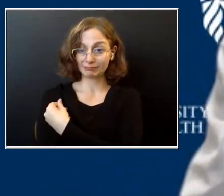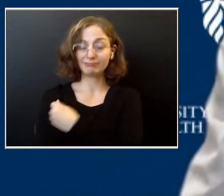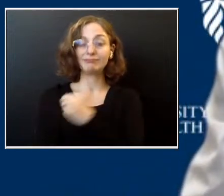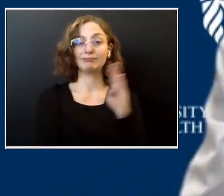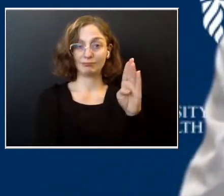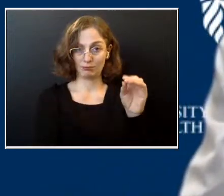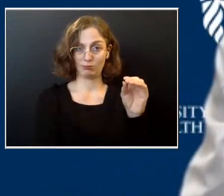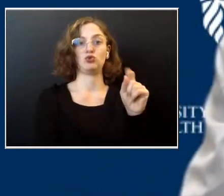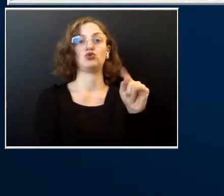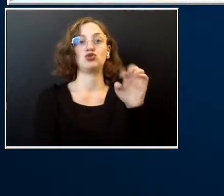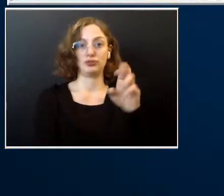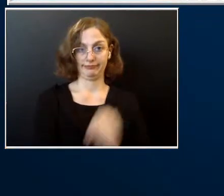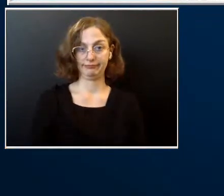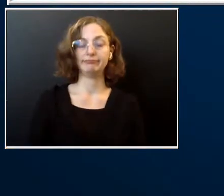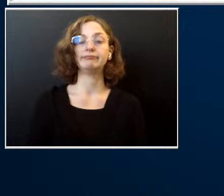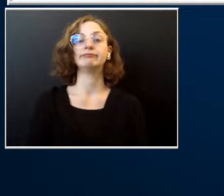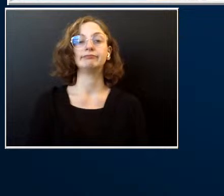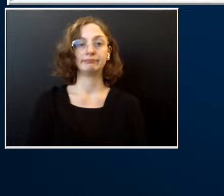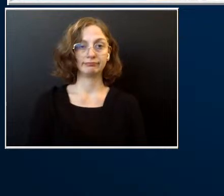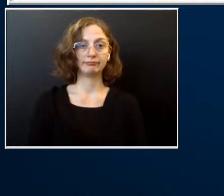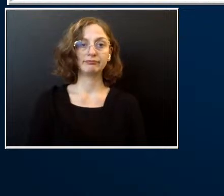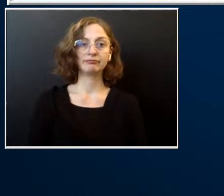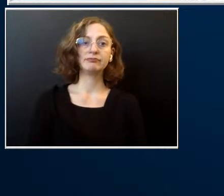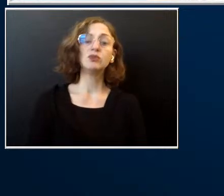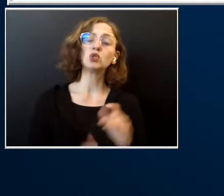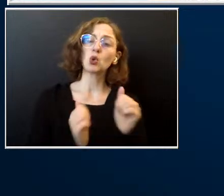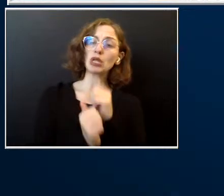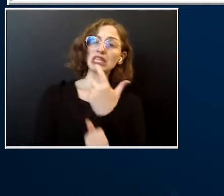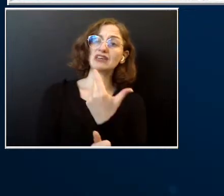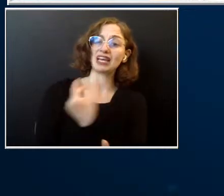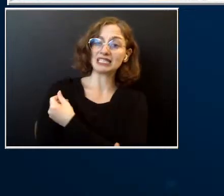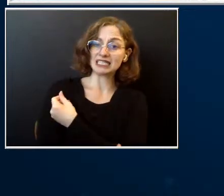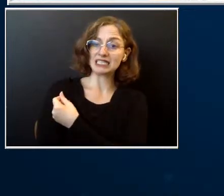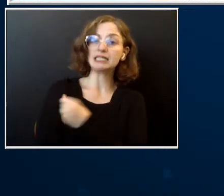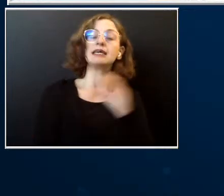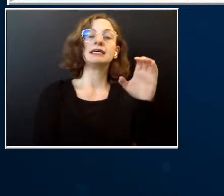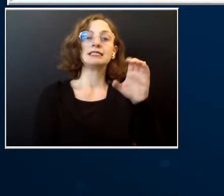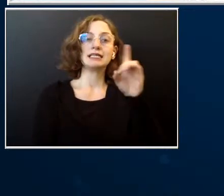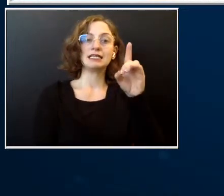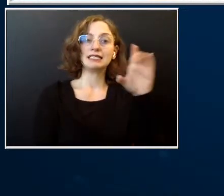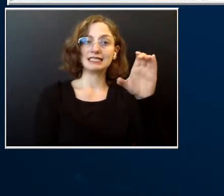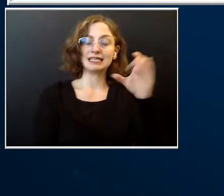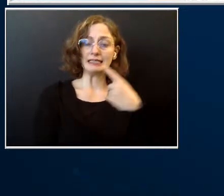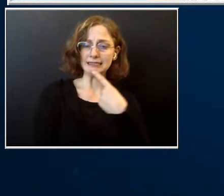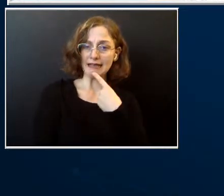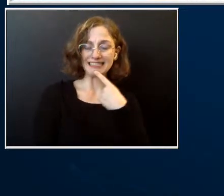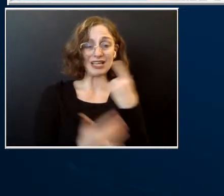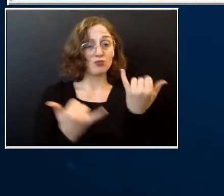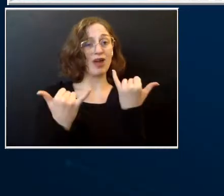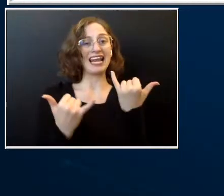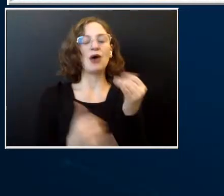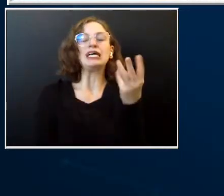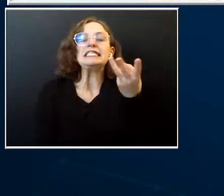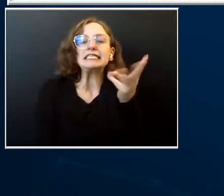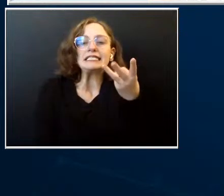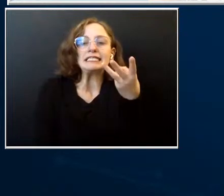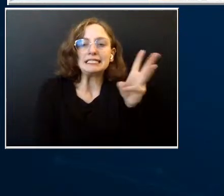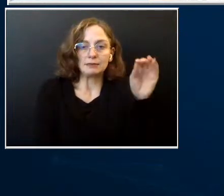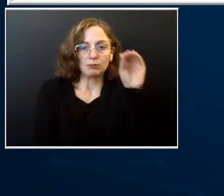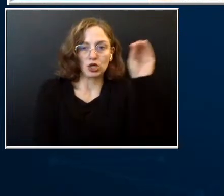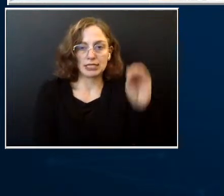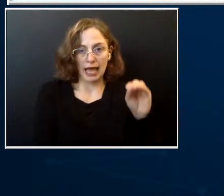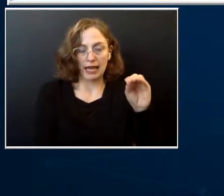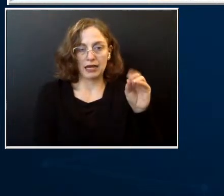point. So when it comes to the vaccine, the CDC says only 16% of adults in the U.S. have gotten the new